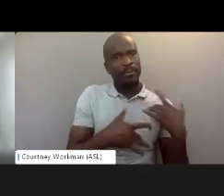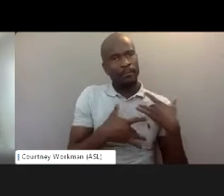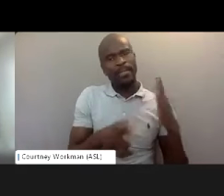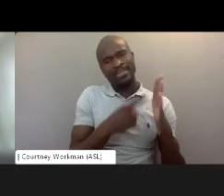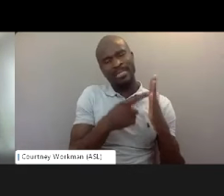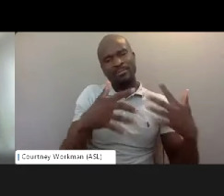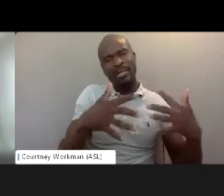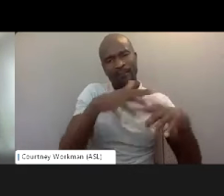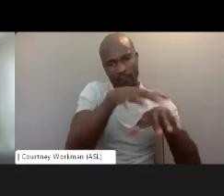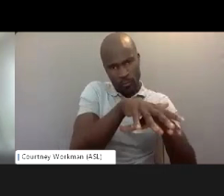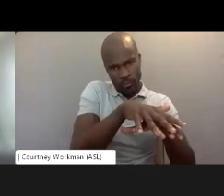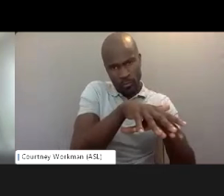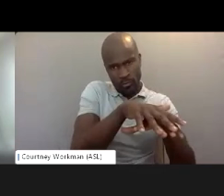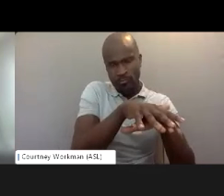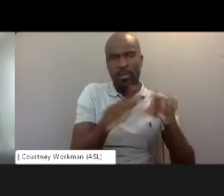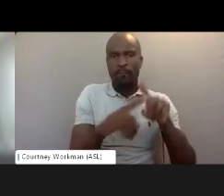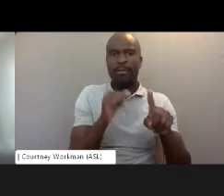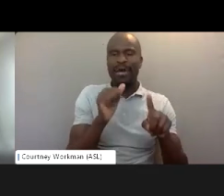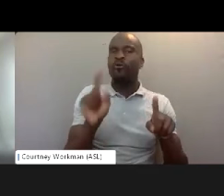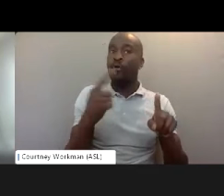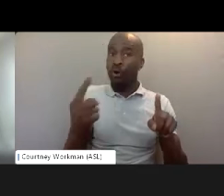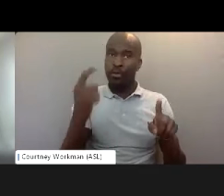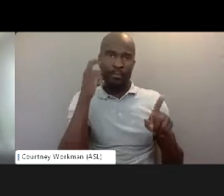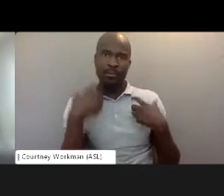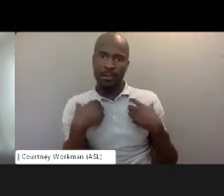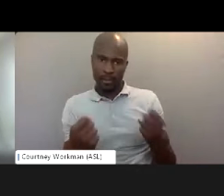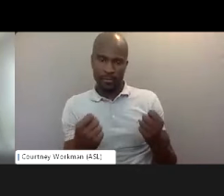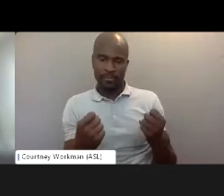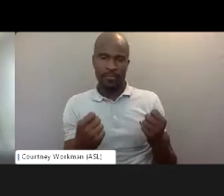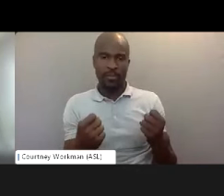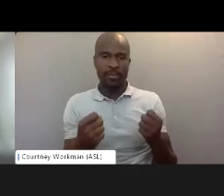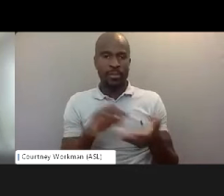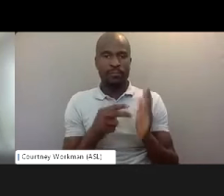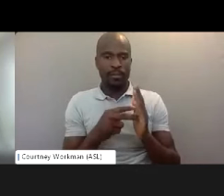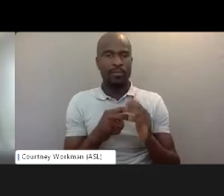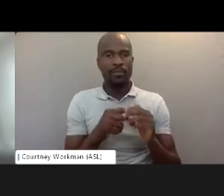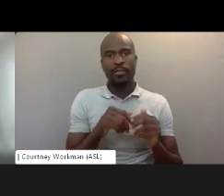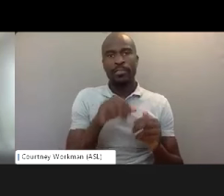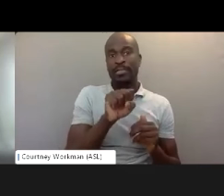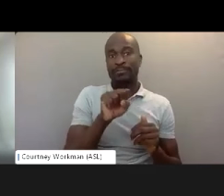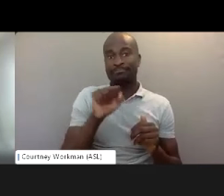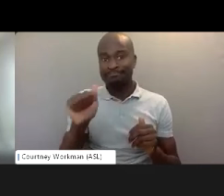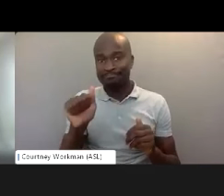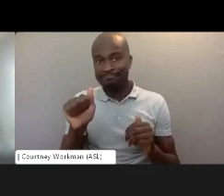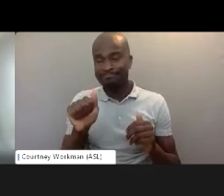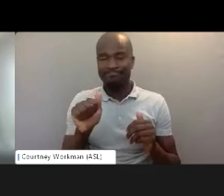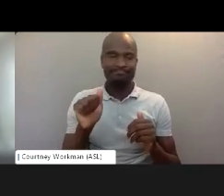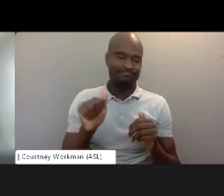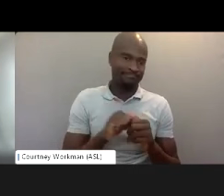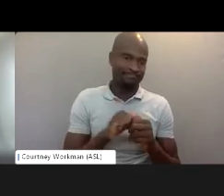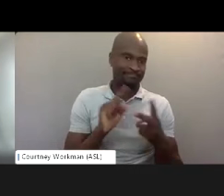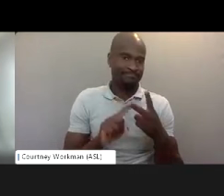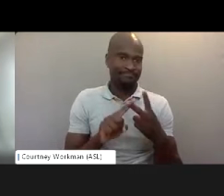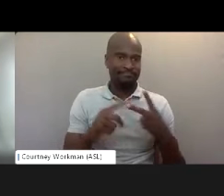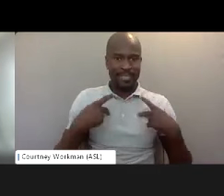than just mental health diagnosis. So we're looking at mental health, substance use disorders, physical symptoms related to